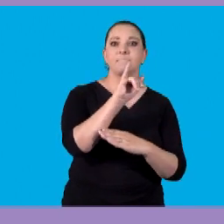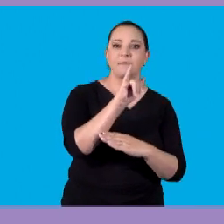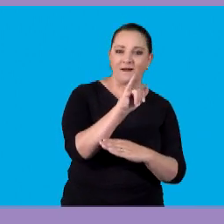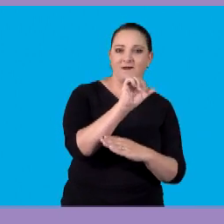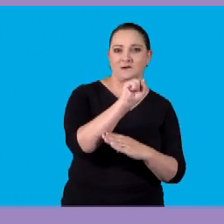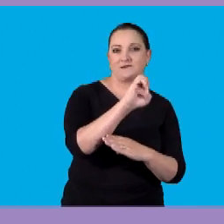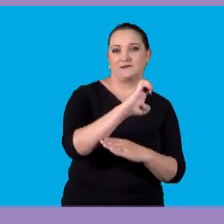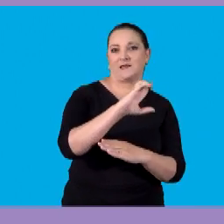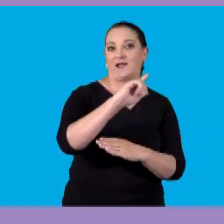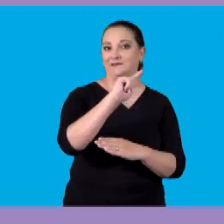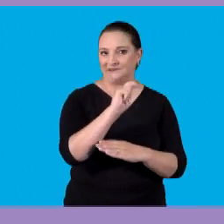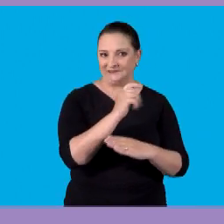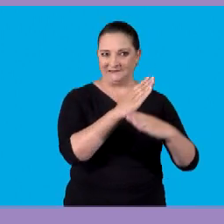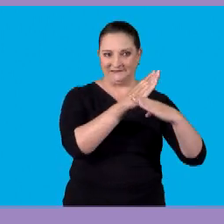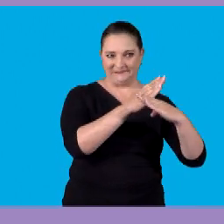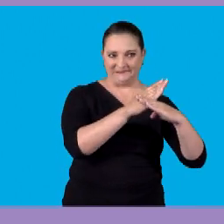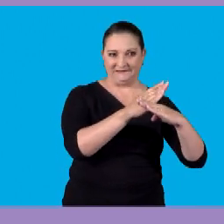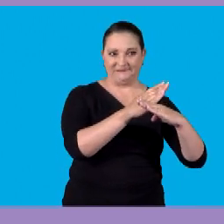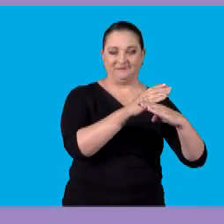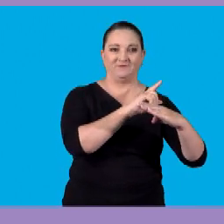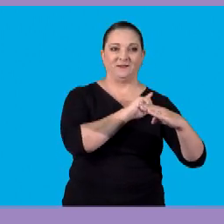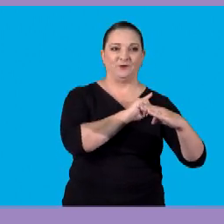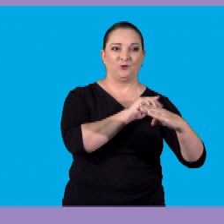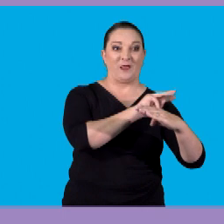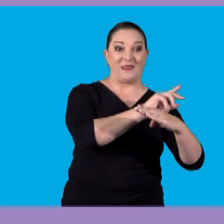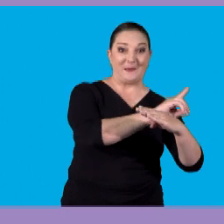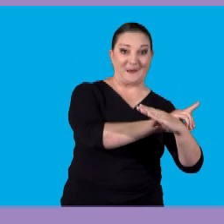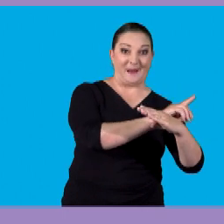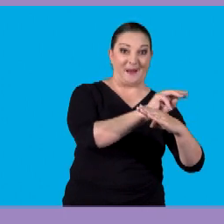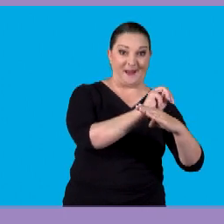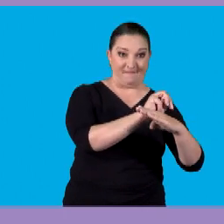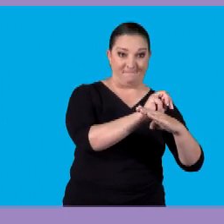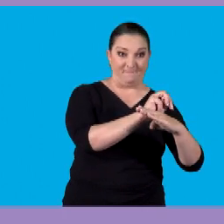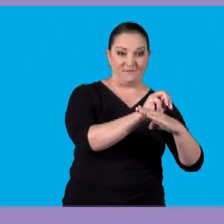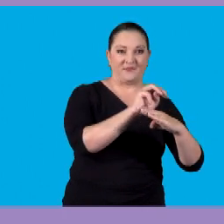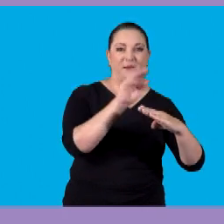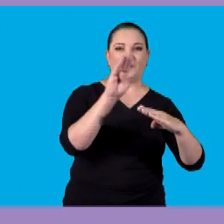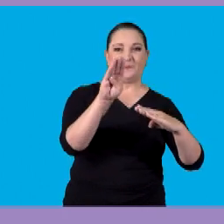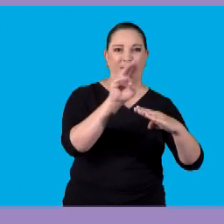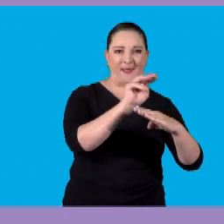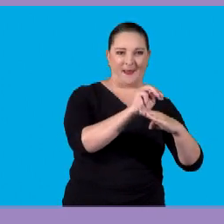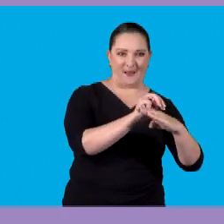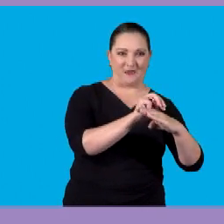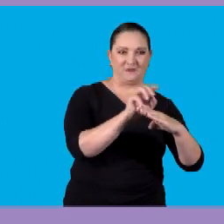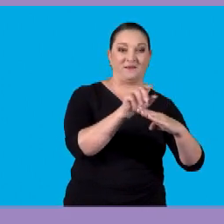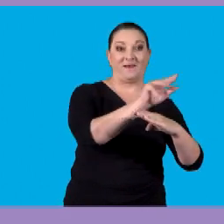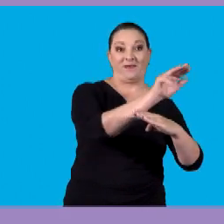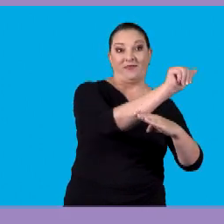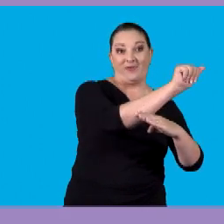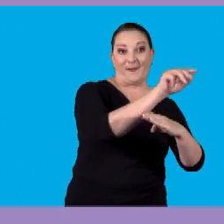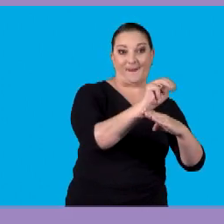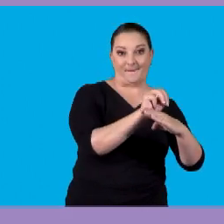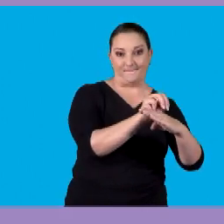each other. So this means that DM is equals to MB, and it also means that AM is equals